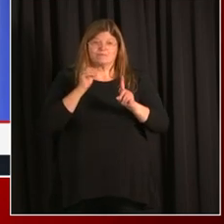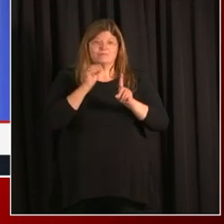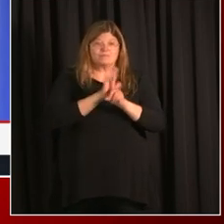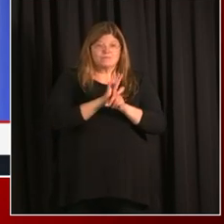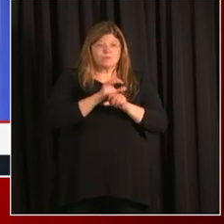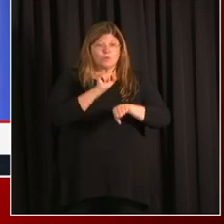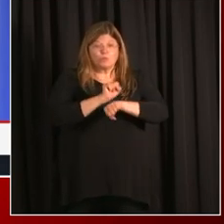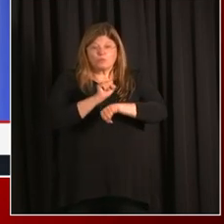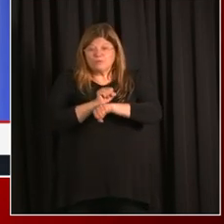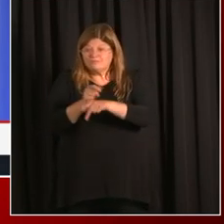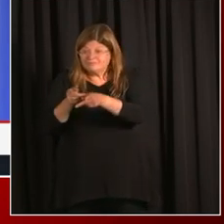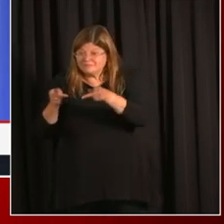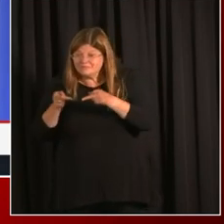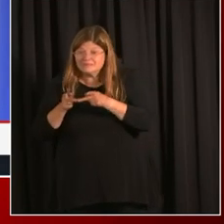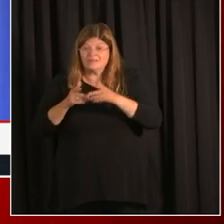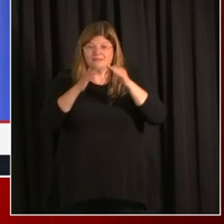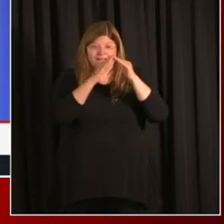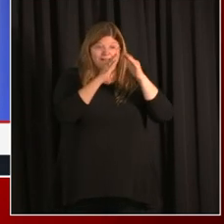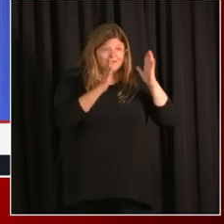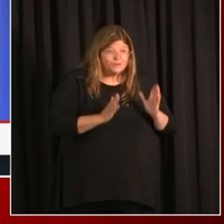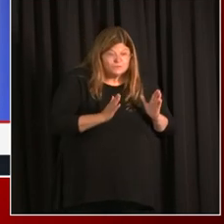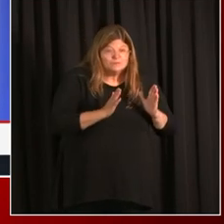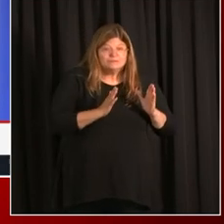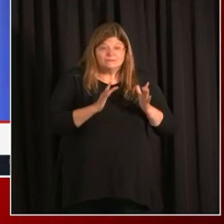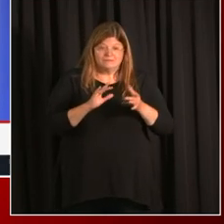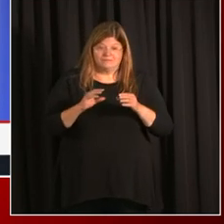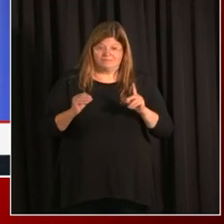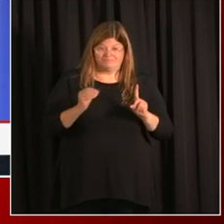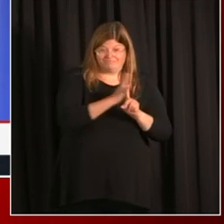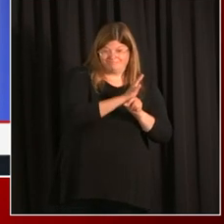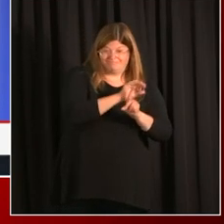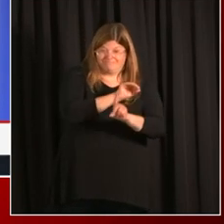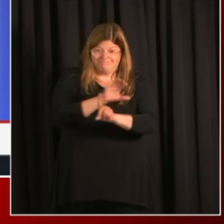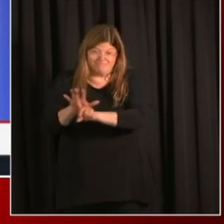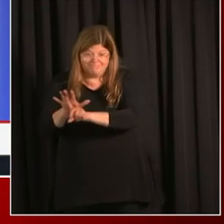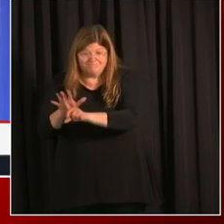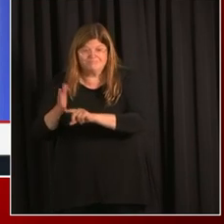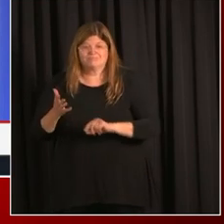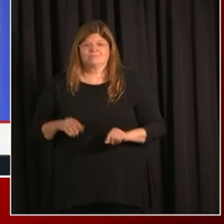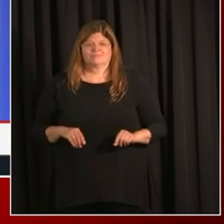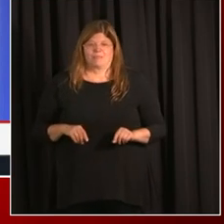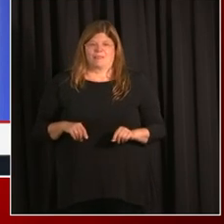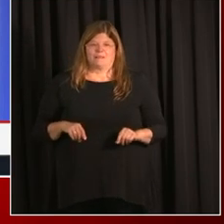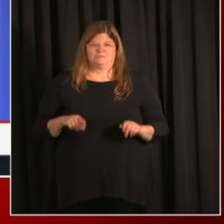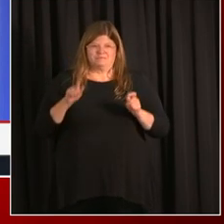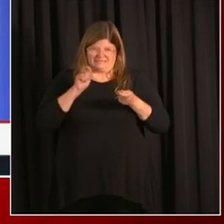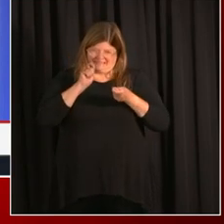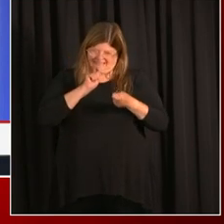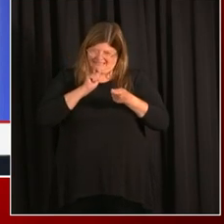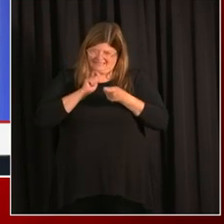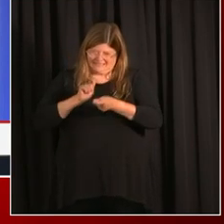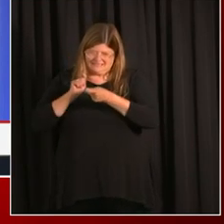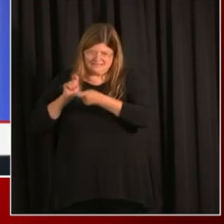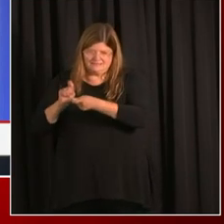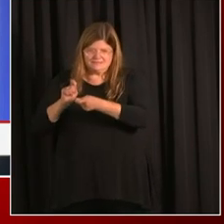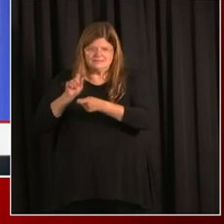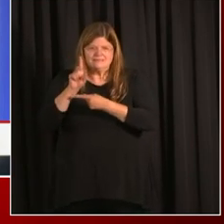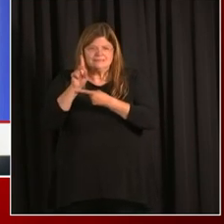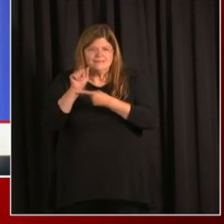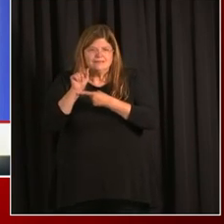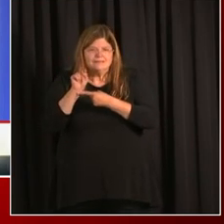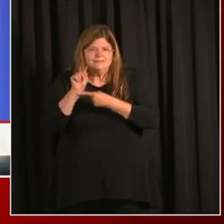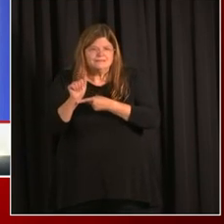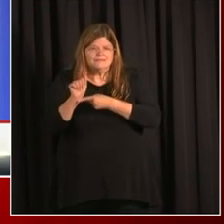workplace or household contacts. And if we're able to make very precise things like